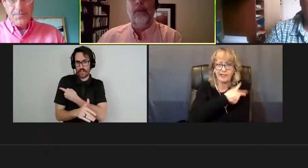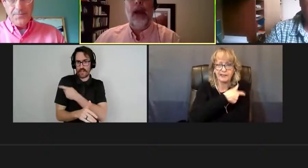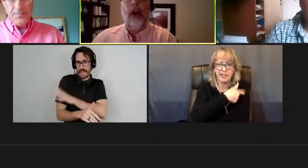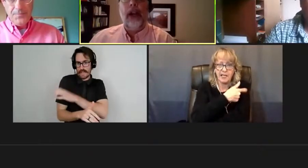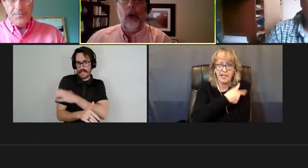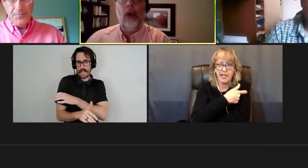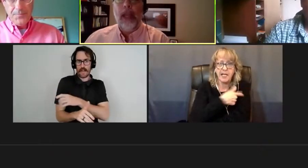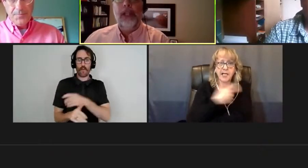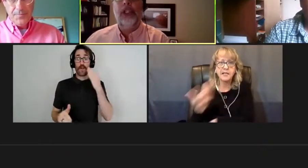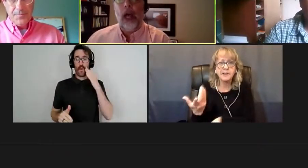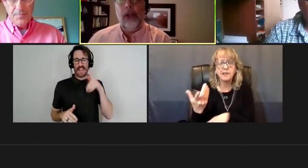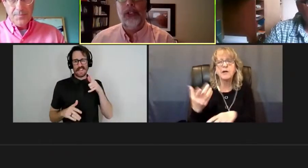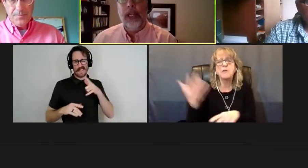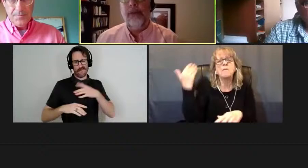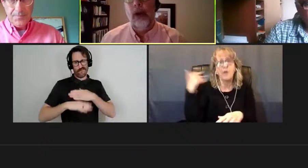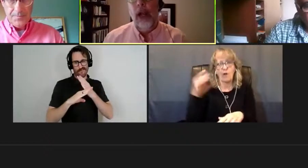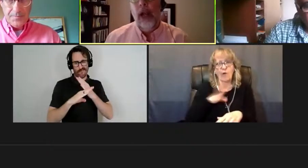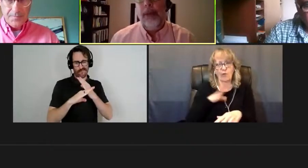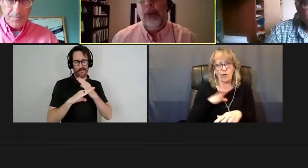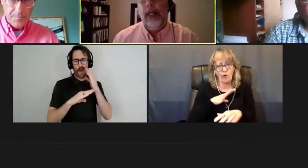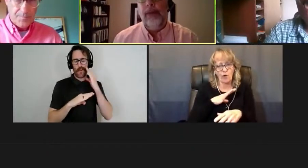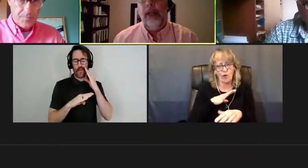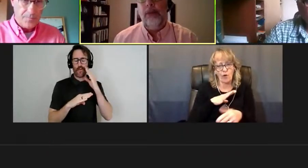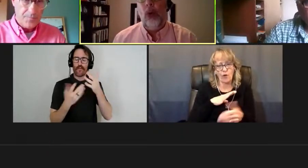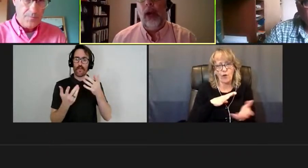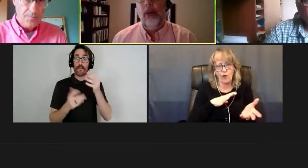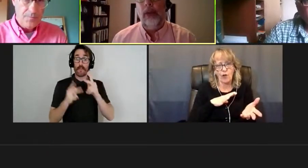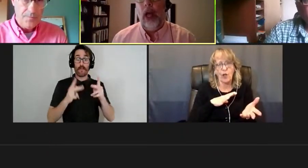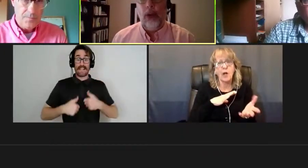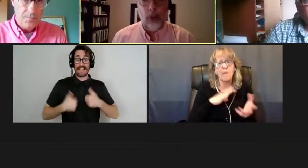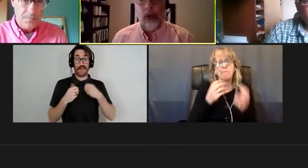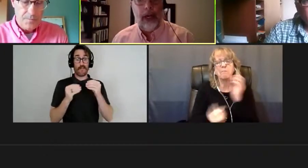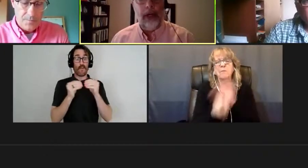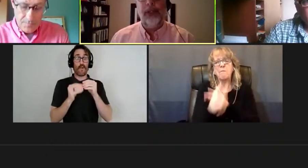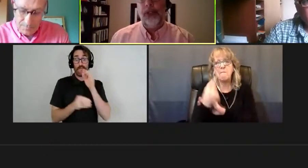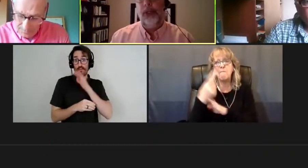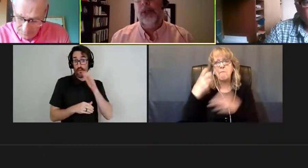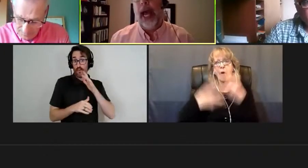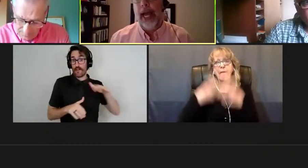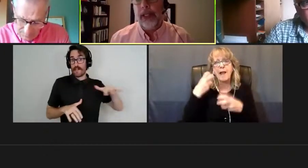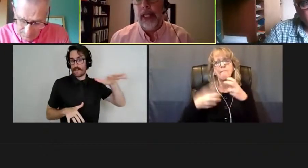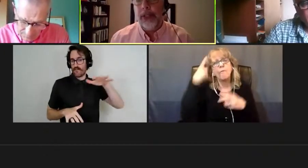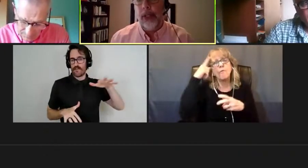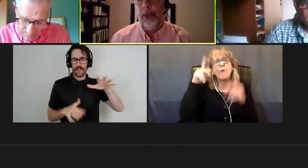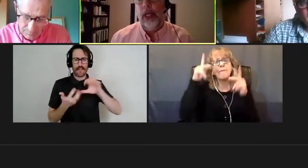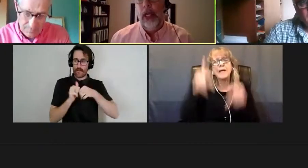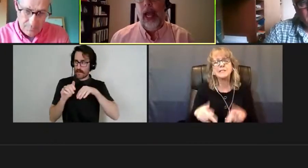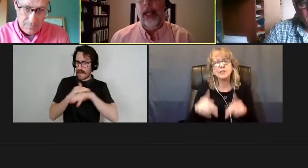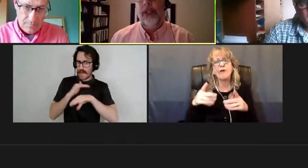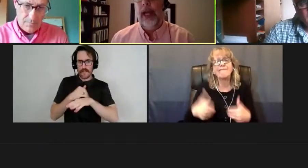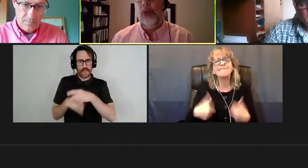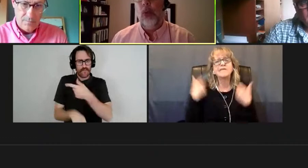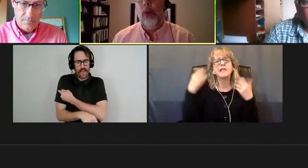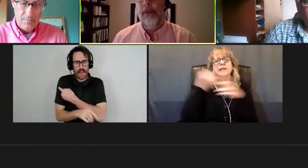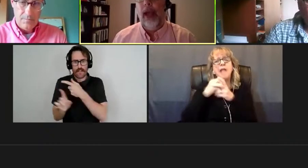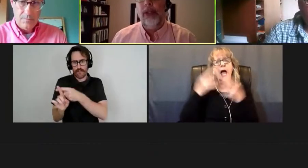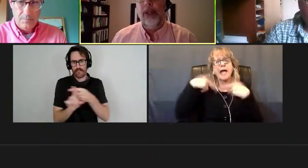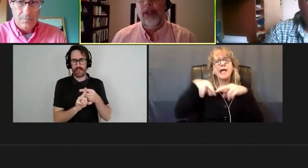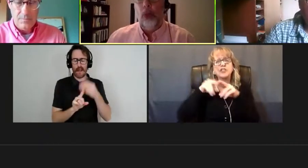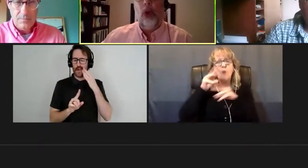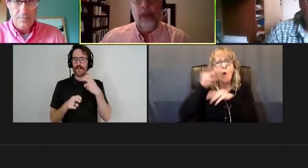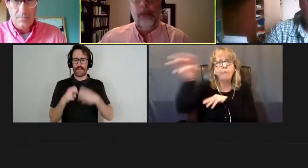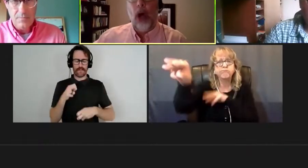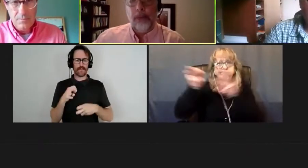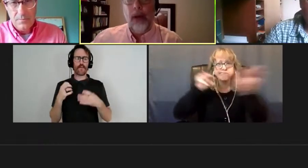be a barrier or may be challenging for people living in more outlying rural areas to access those. And so that's why we've had